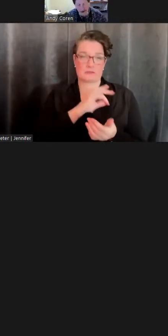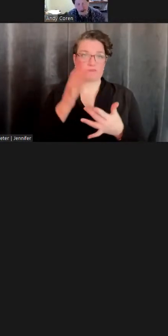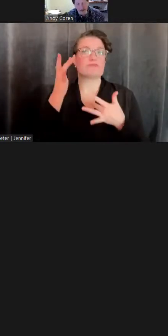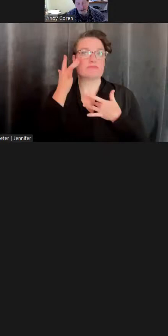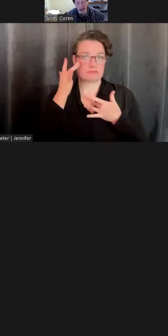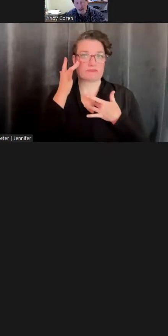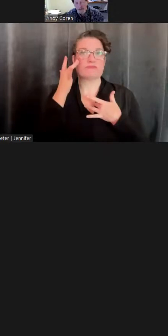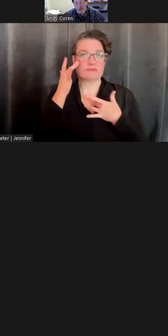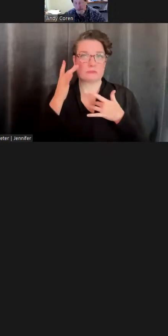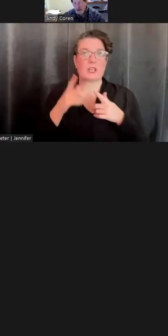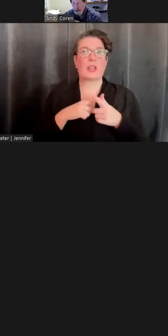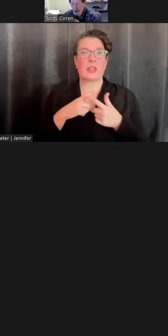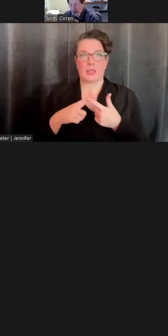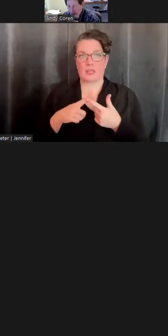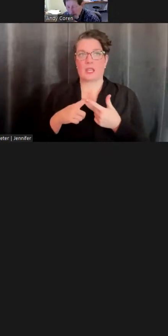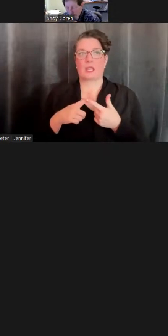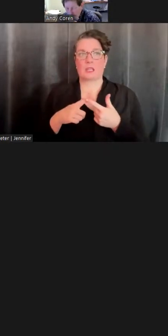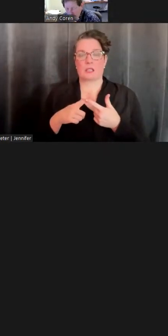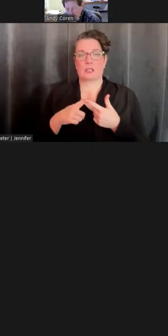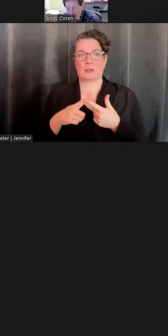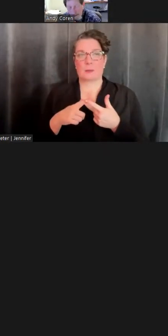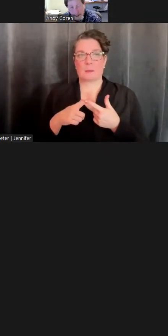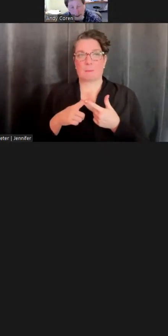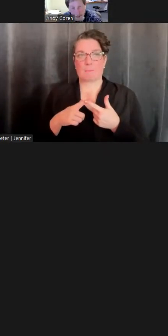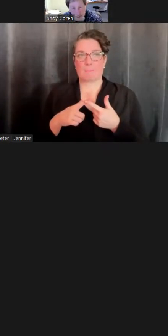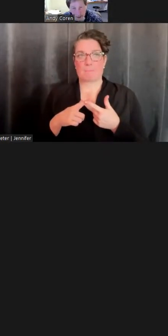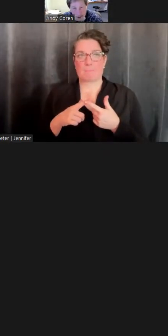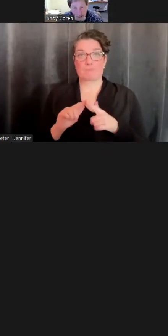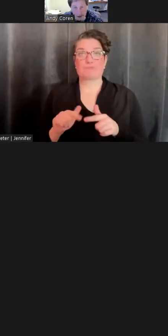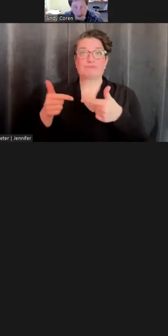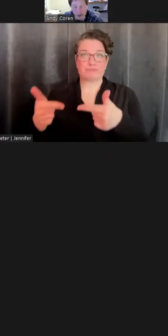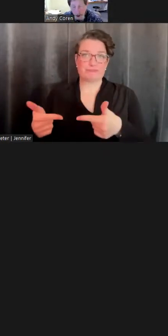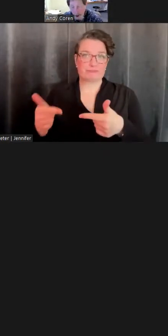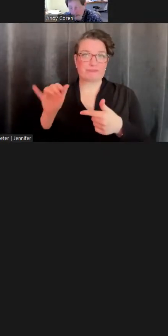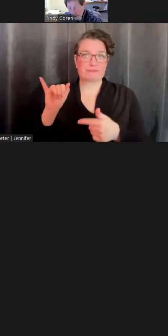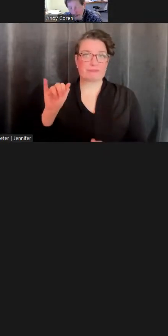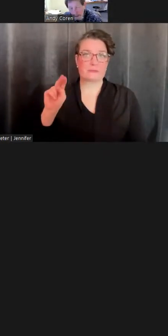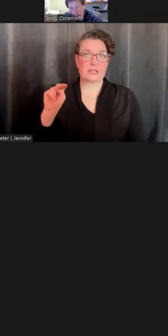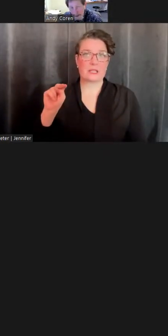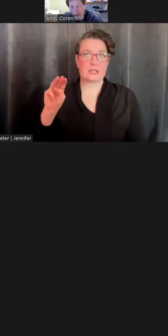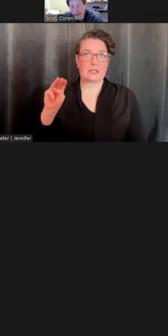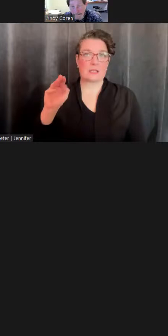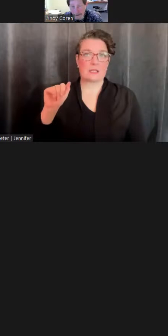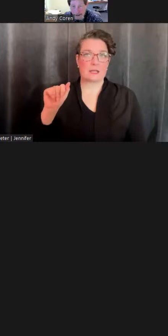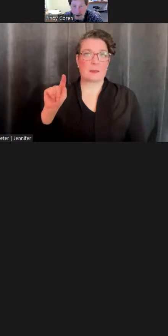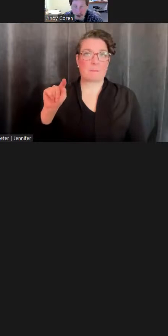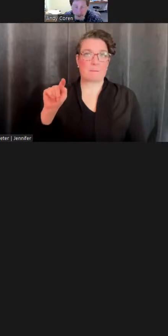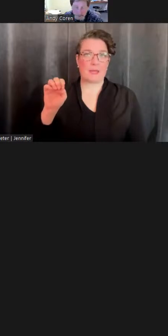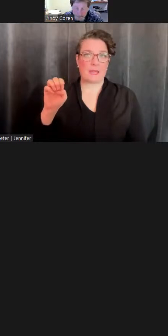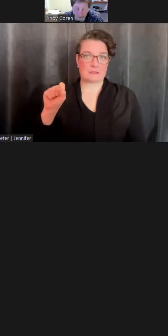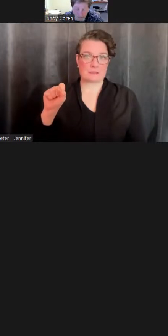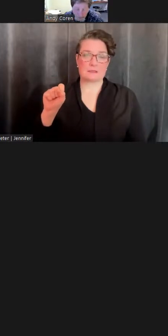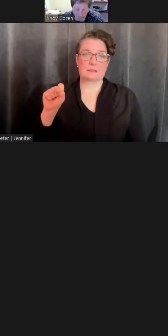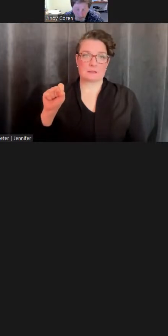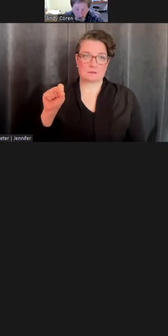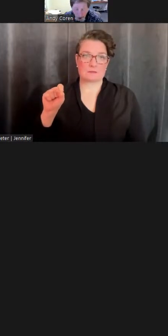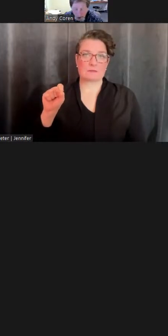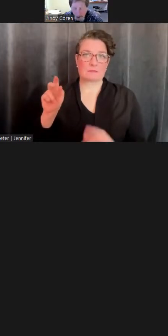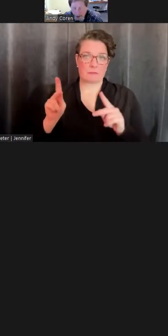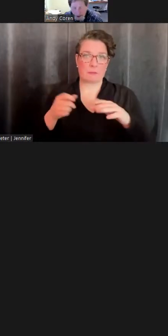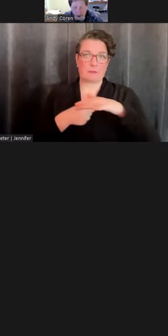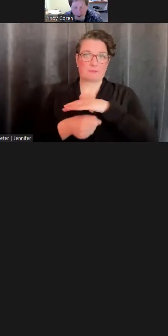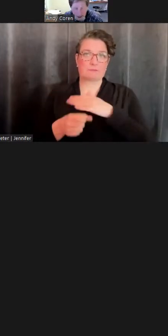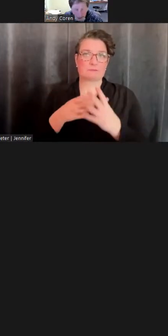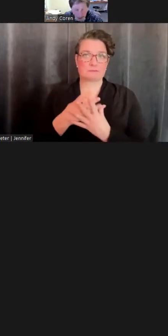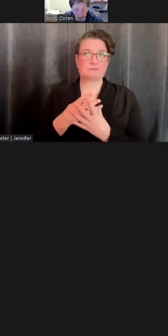a large number of the inmates were also affected. And so